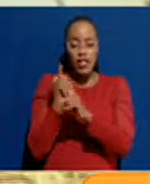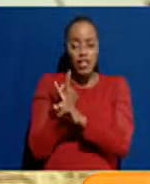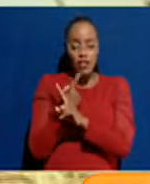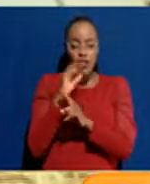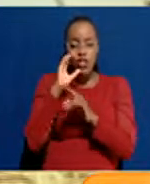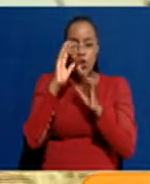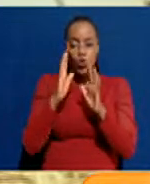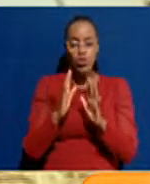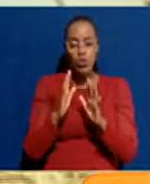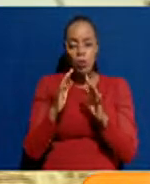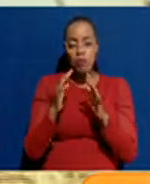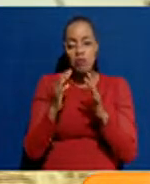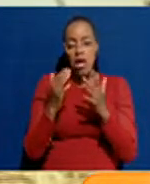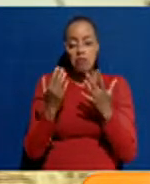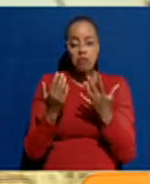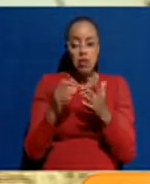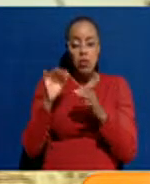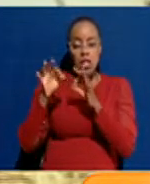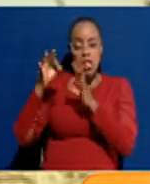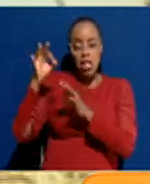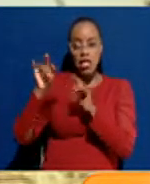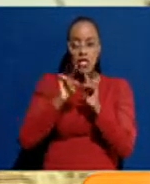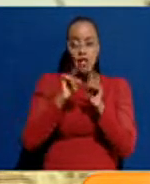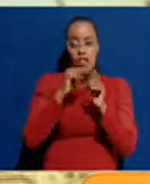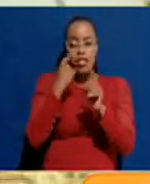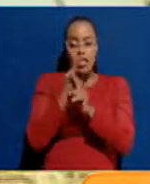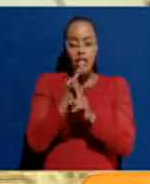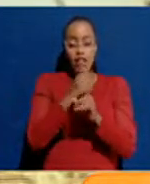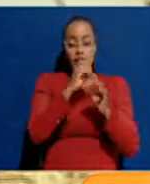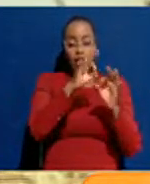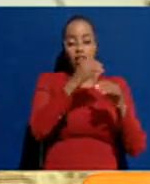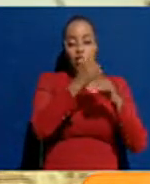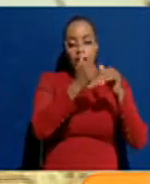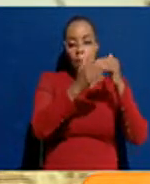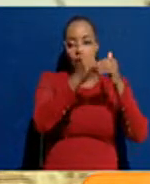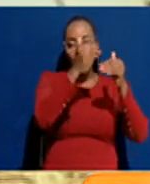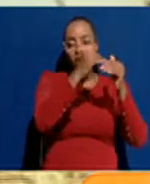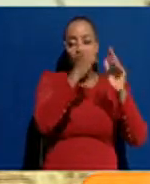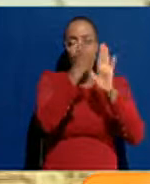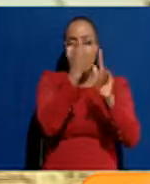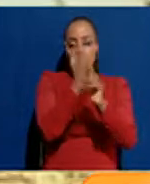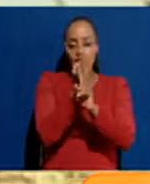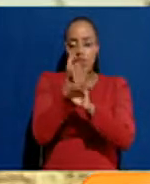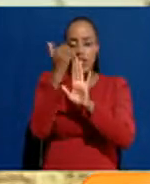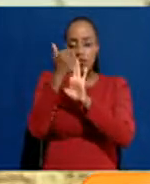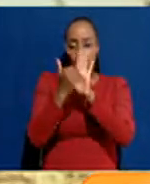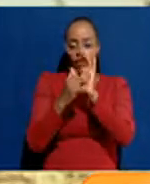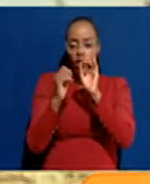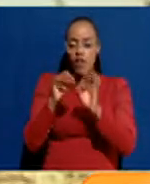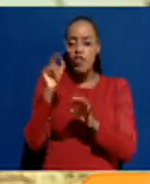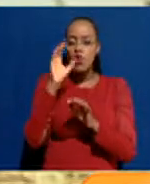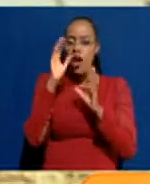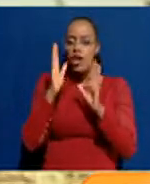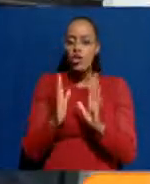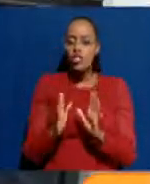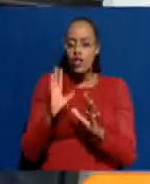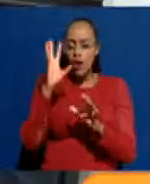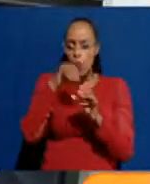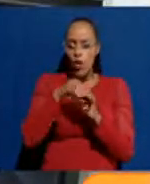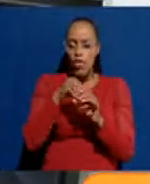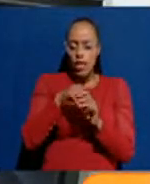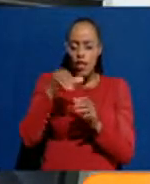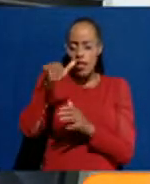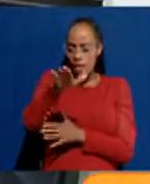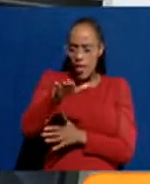consumers, if it's just simple domestic, yep. or if it's industrial, if it's an apartment. So there are a number of factors that come into play. So if you're a consumer, you're within the radius,